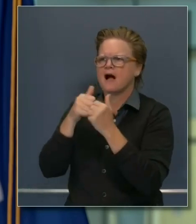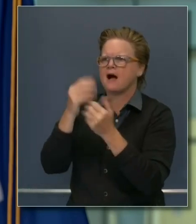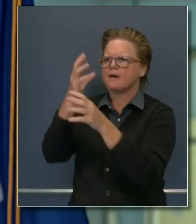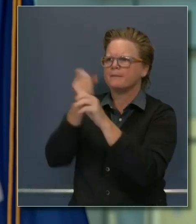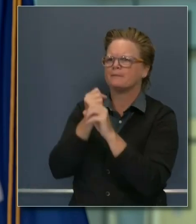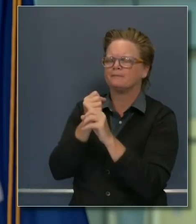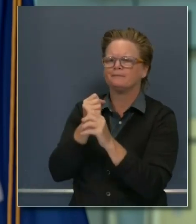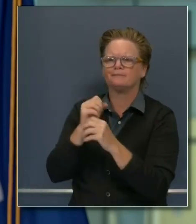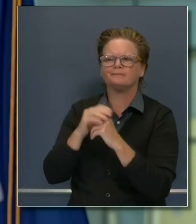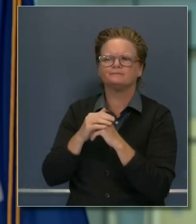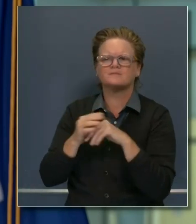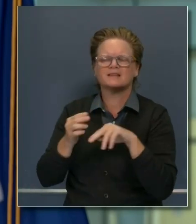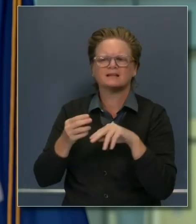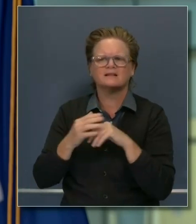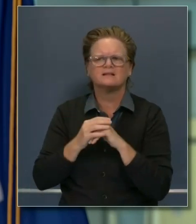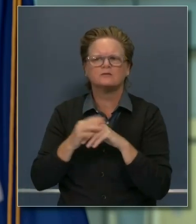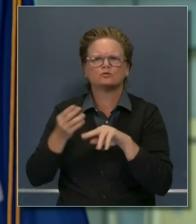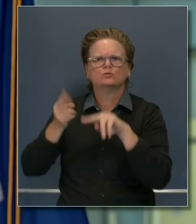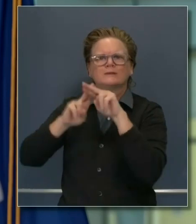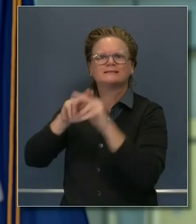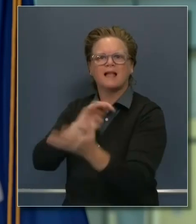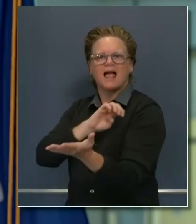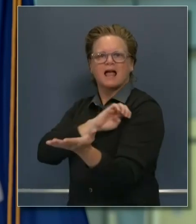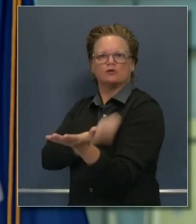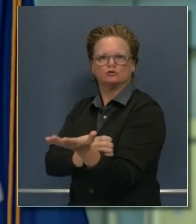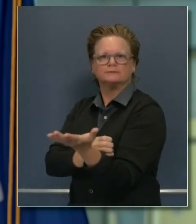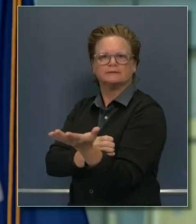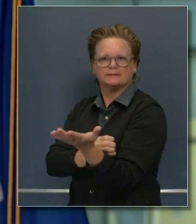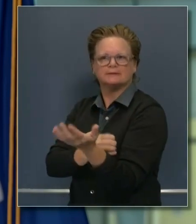California. Paul Rogers, Mercury News.